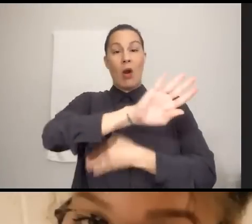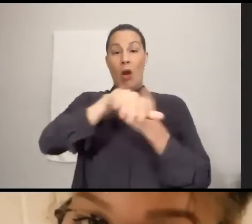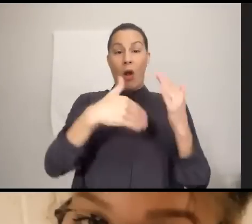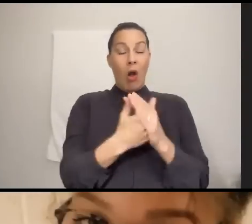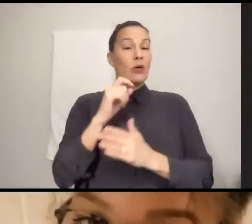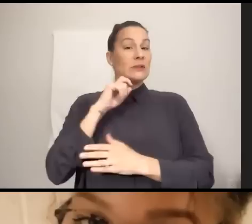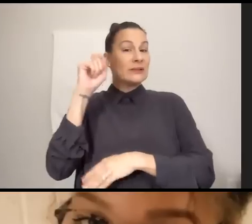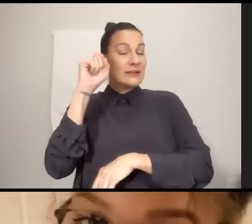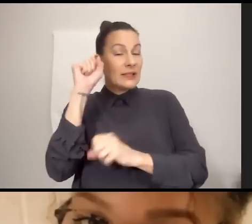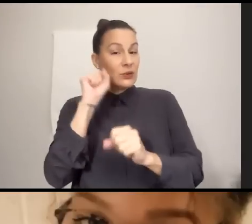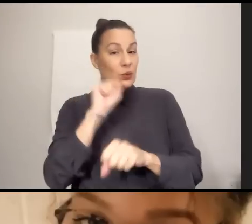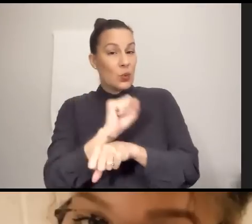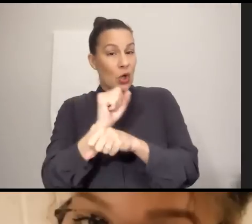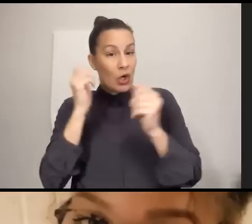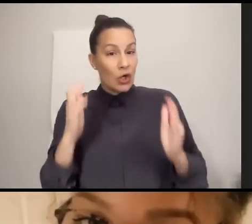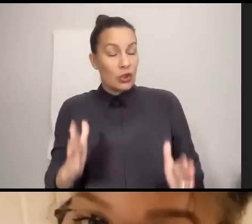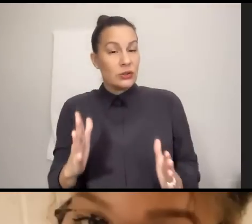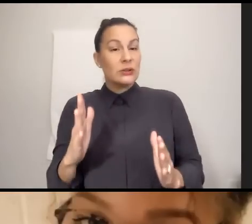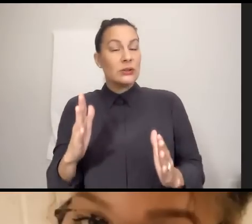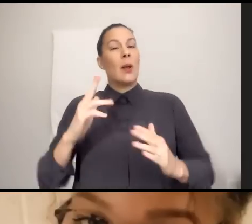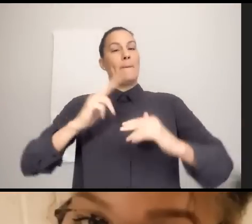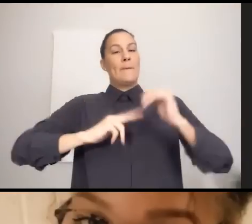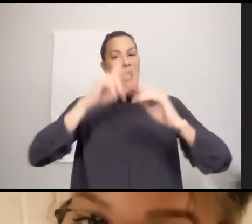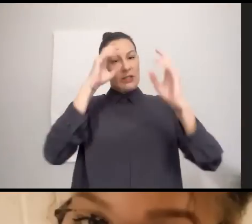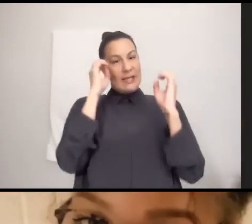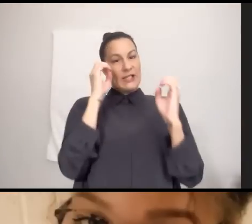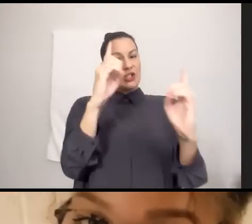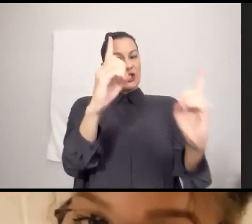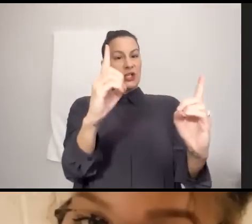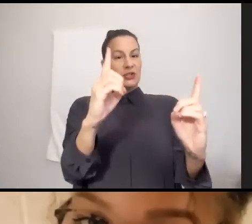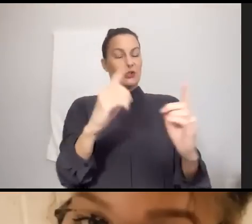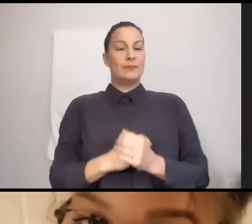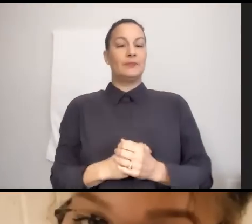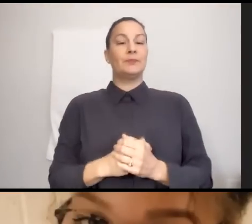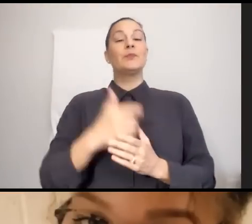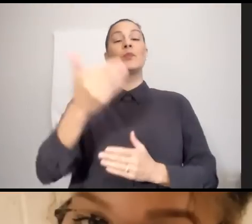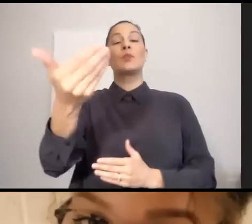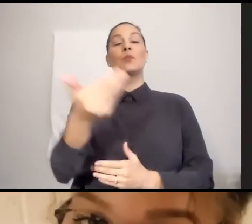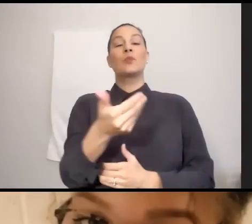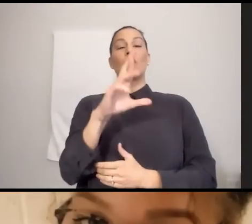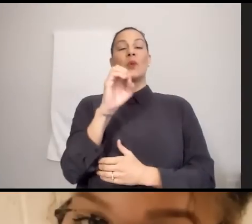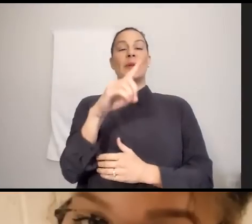and public agitation. Please welcome Red